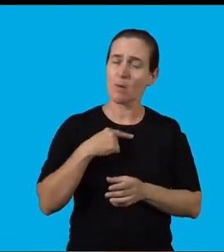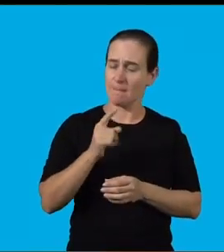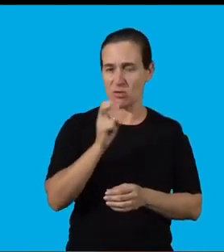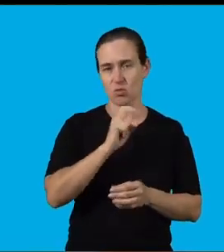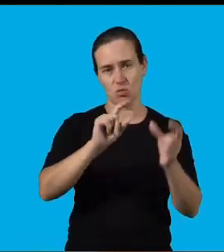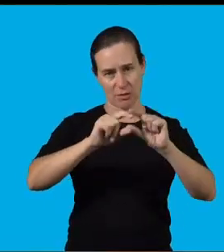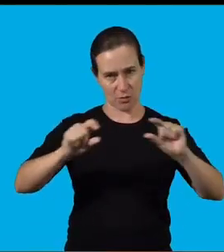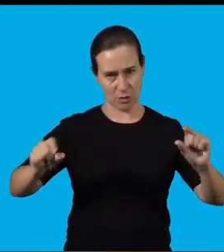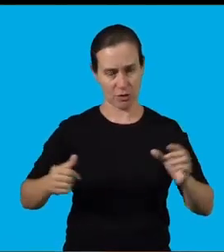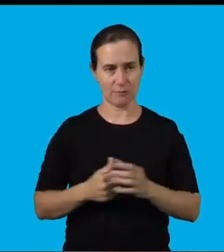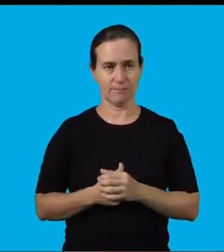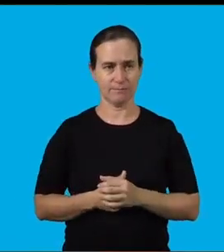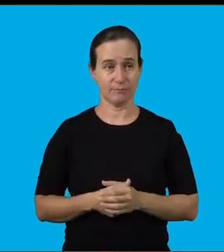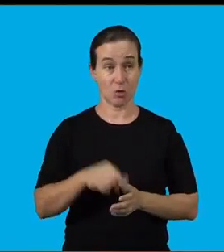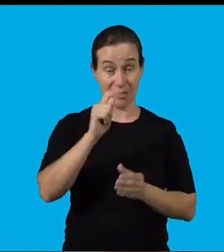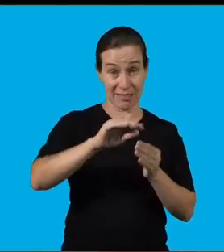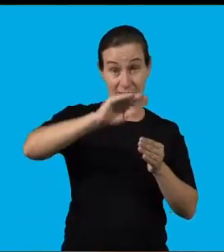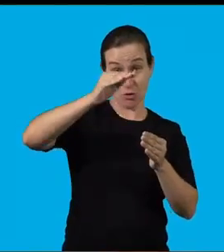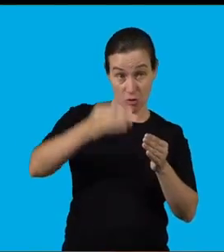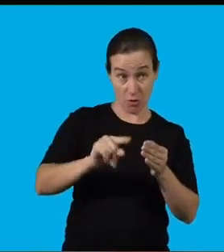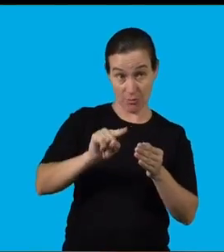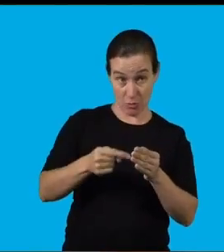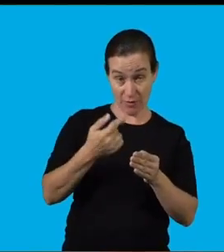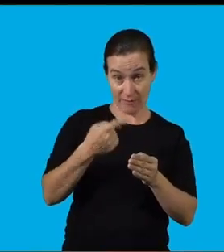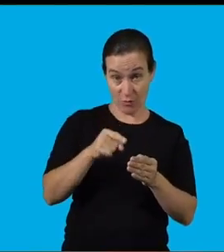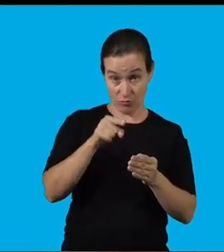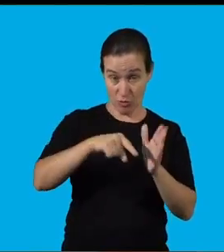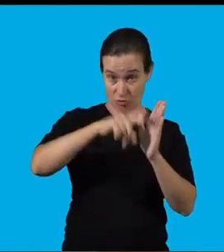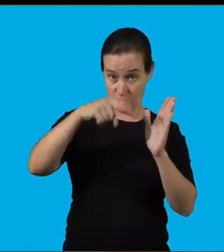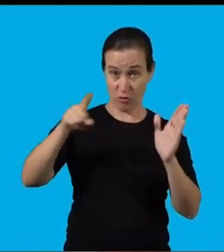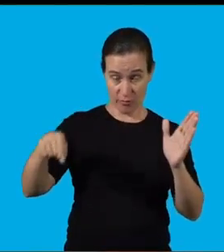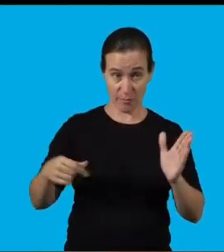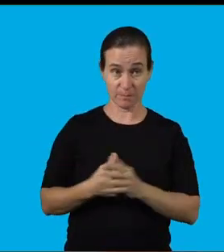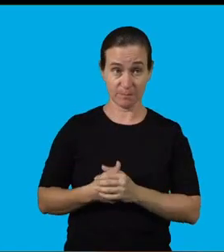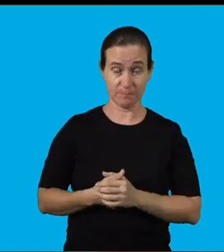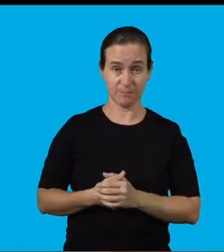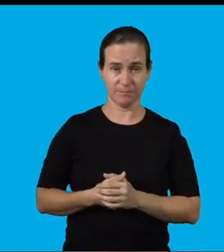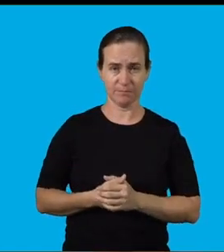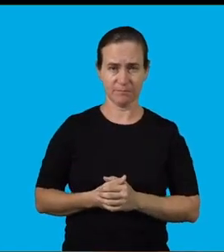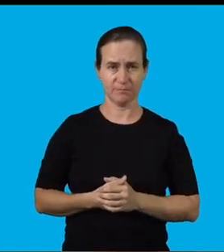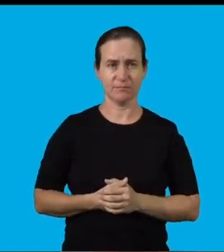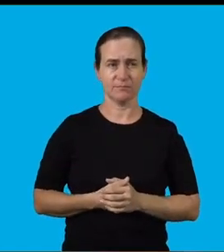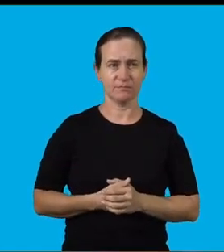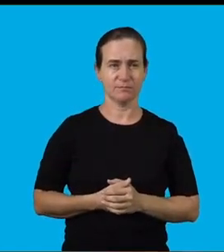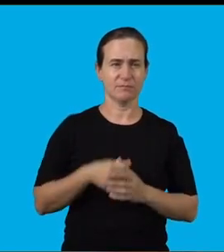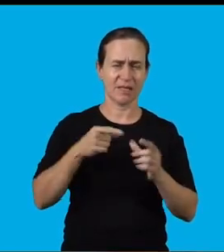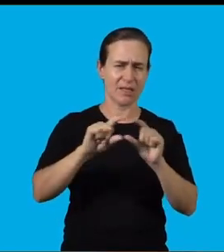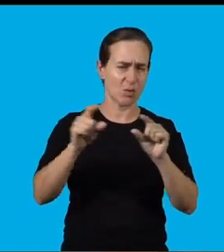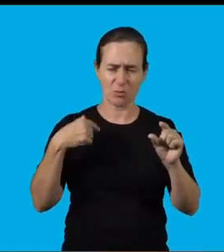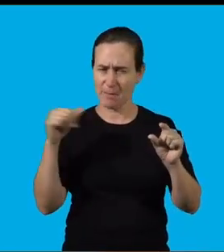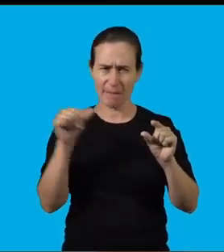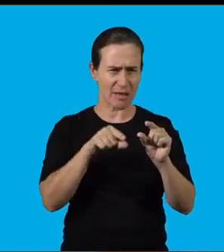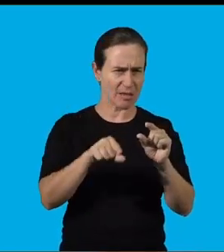our equation again. All right, so T is a turning point of the derivative of this graph. And I just need our equation again.